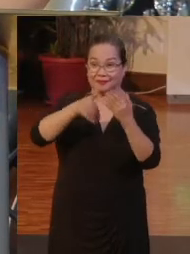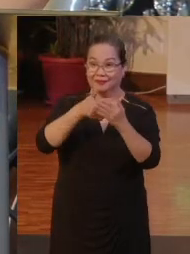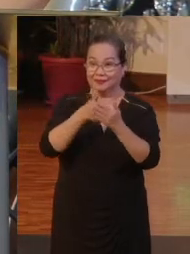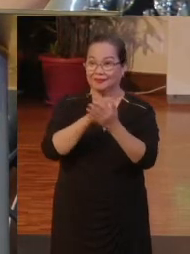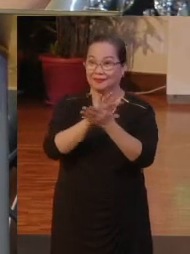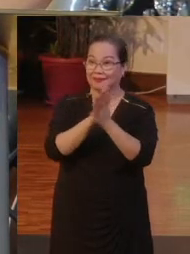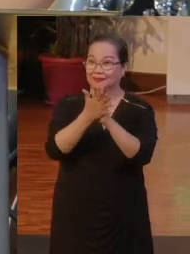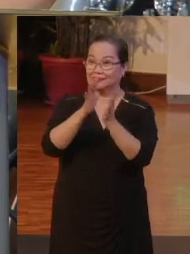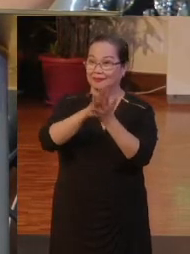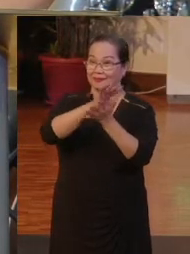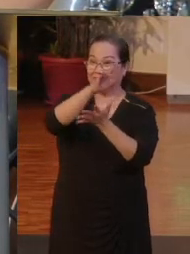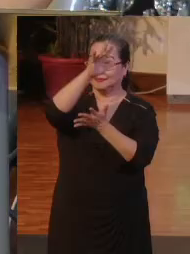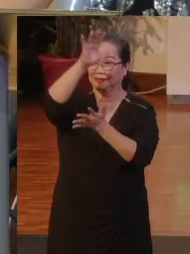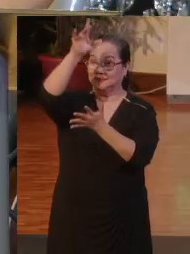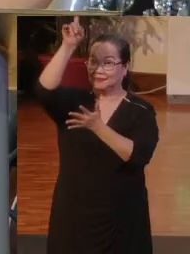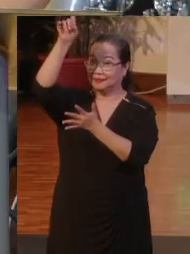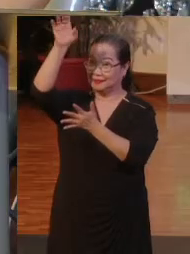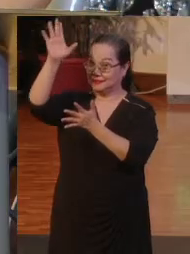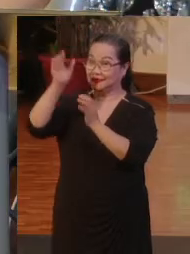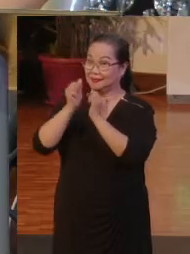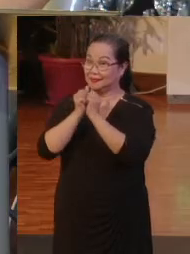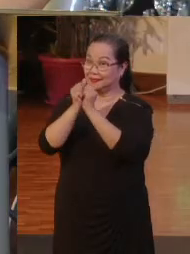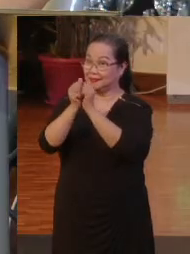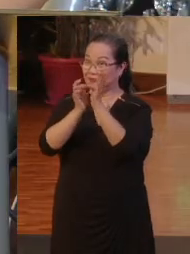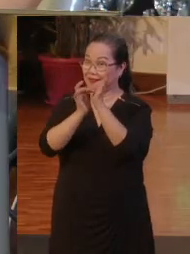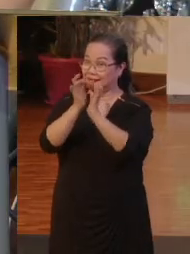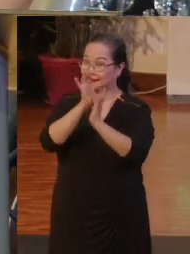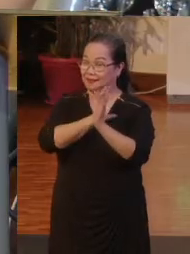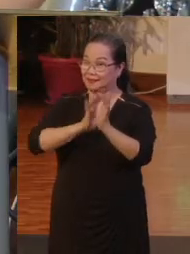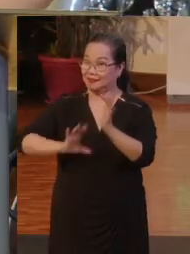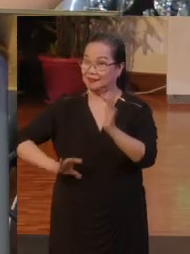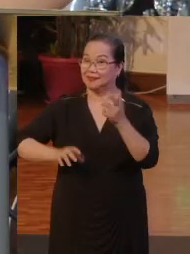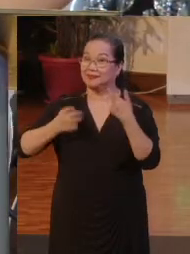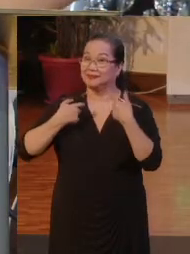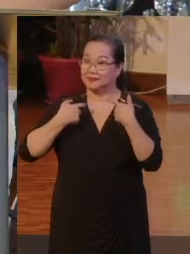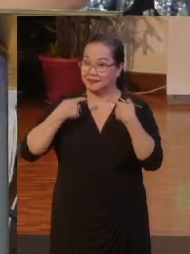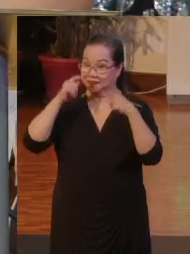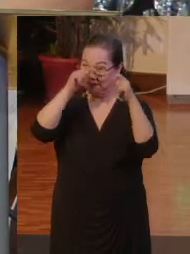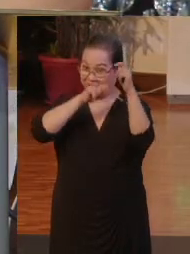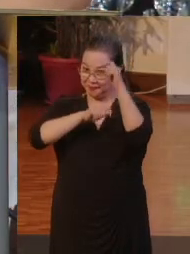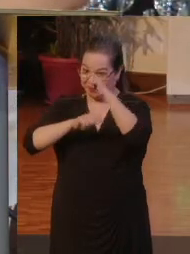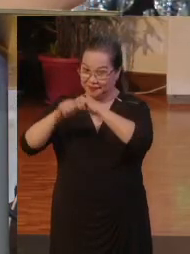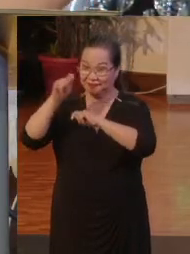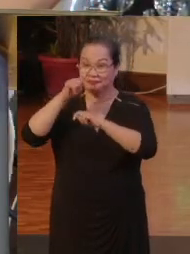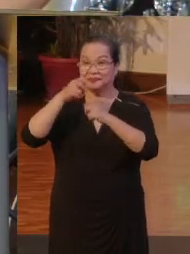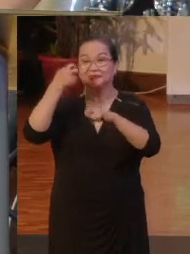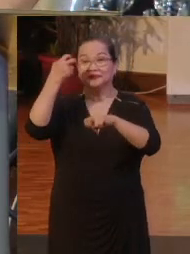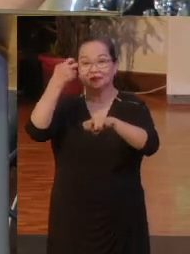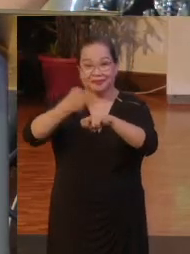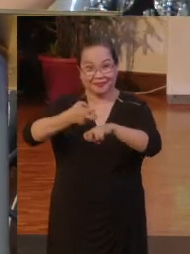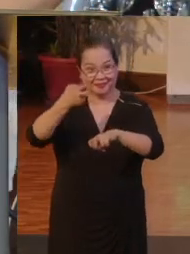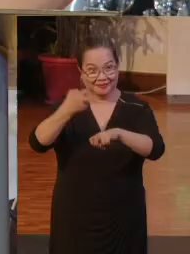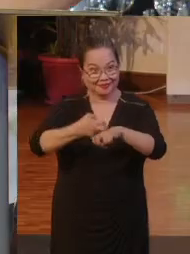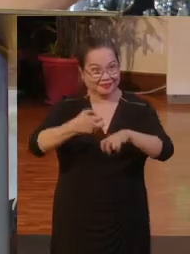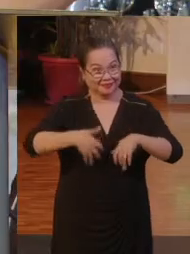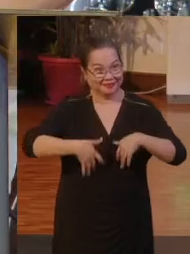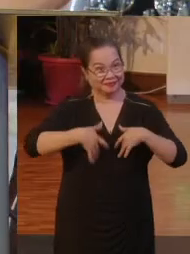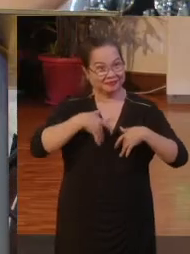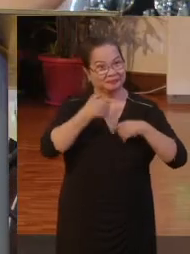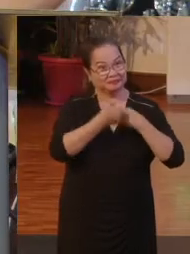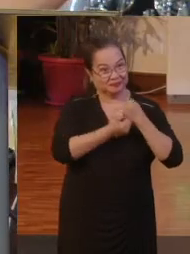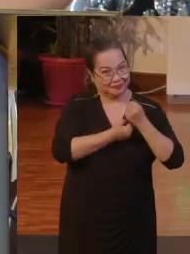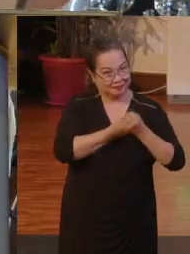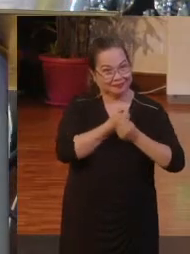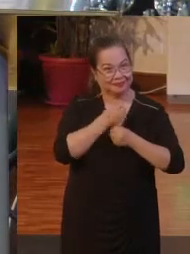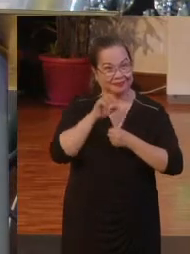be glorified with Him." Meron pong pagsubok, meron pong paghihirap sa ating